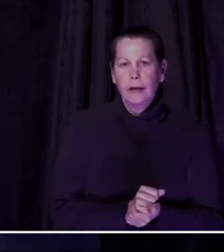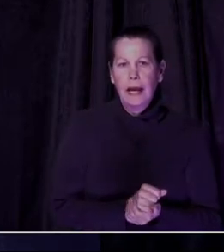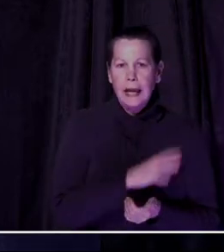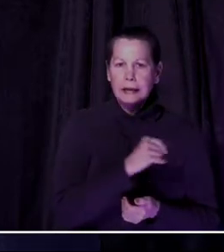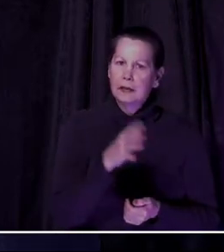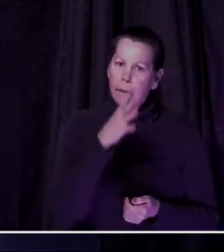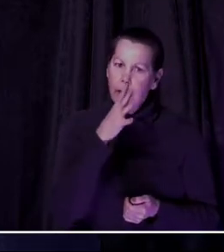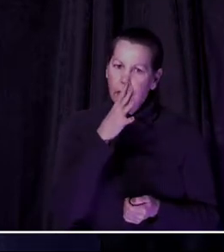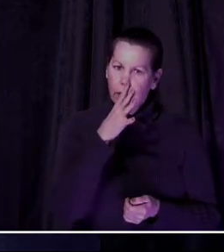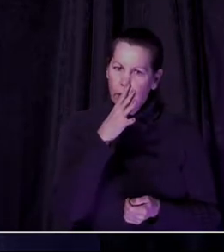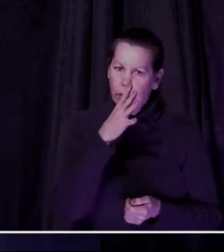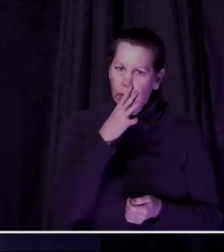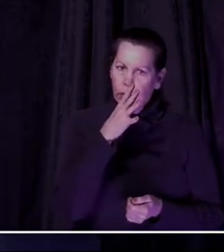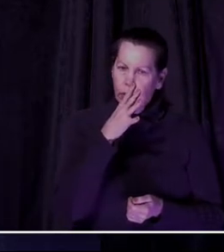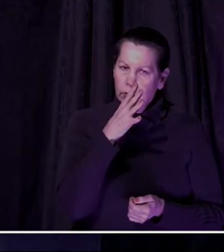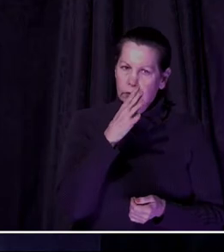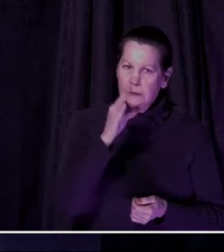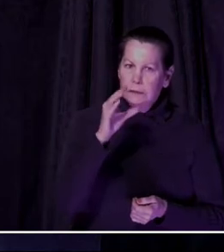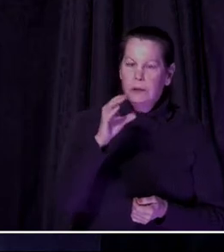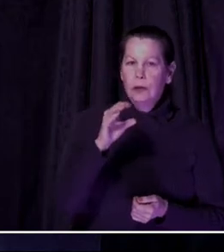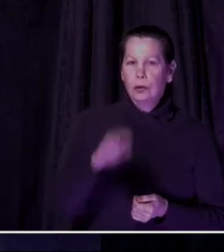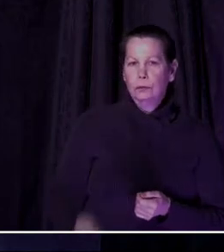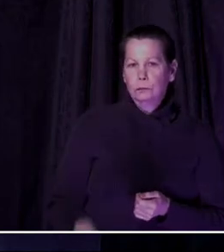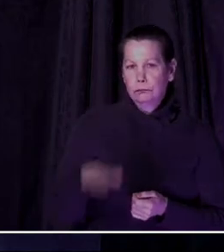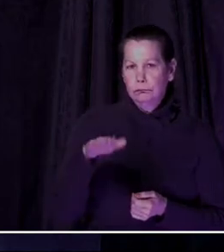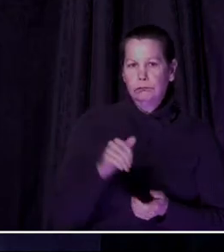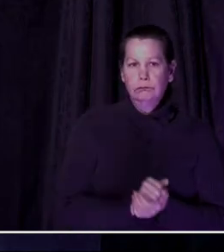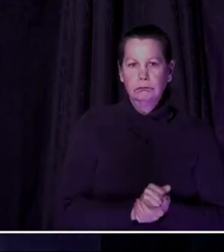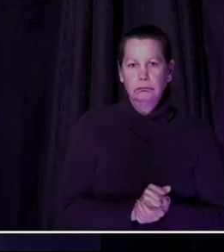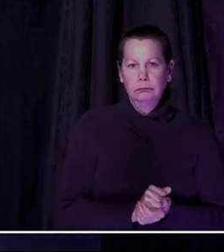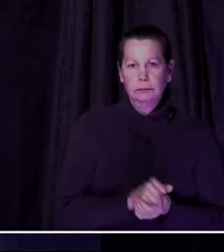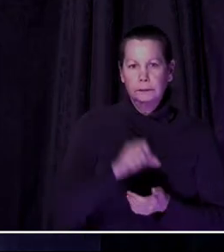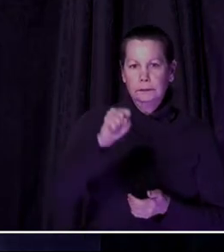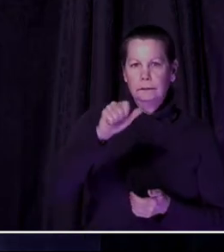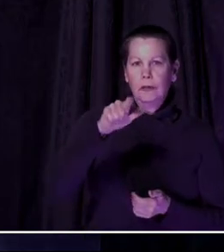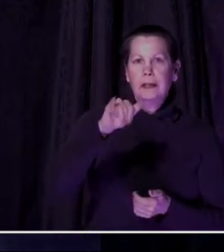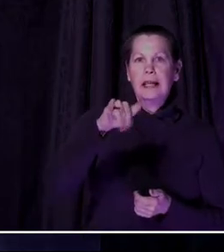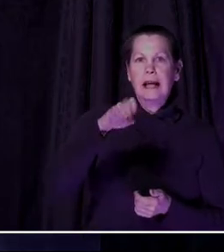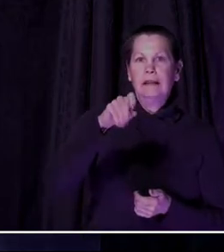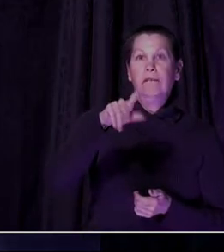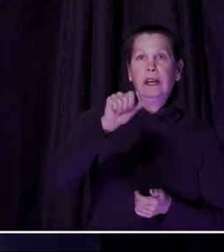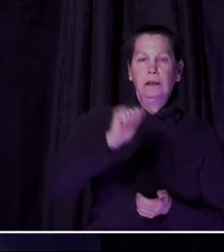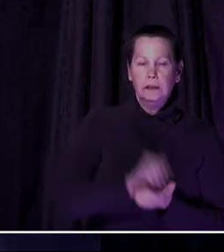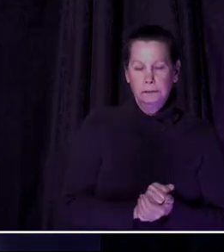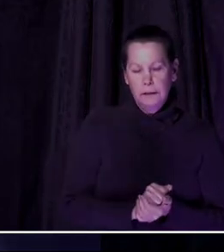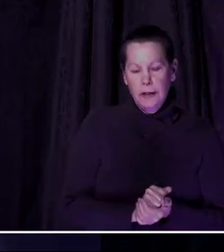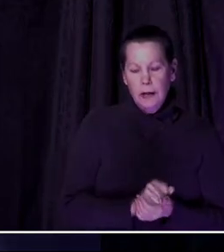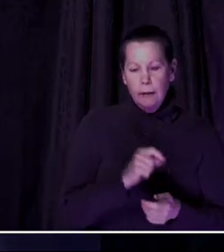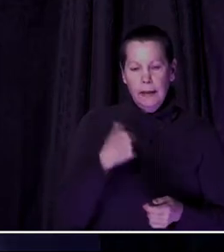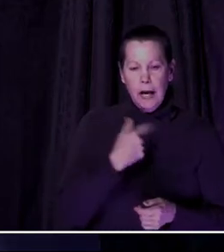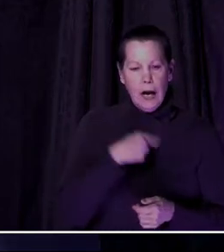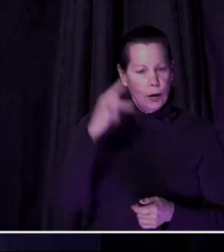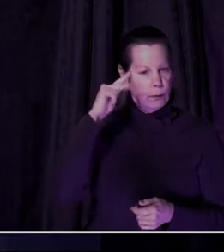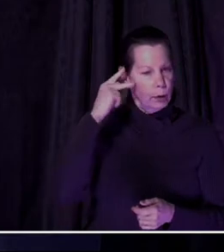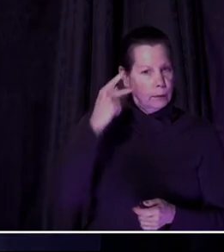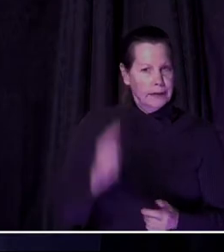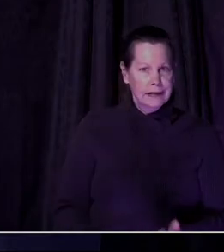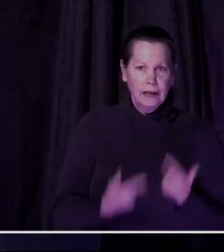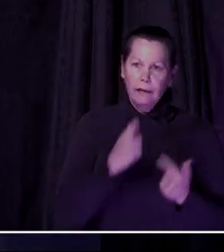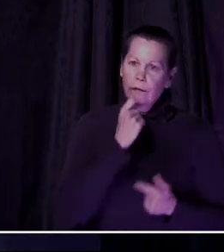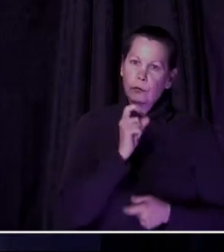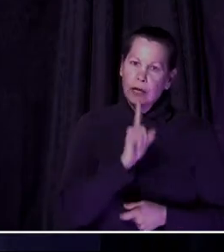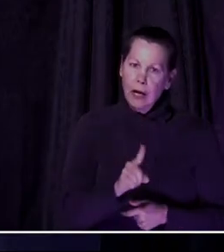who Sally Fields played his mother. But our purpose in life of who we